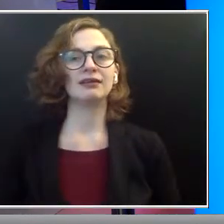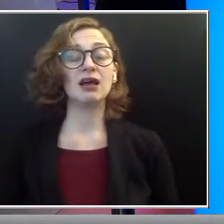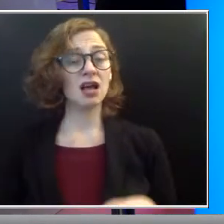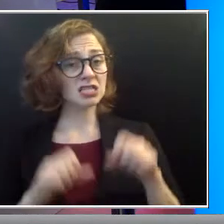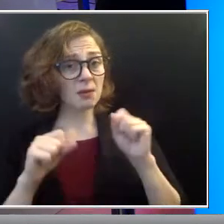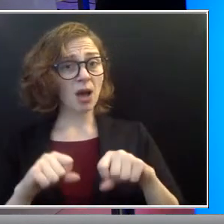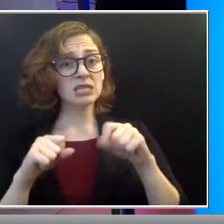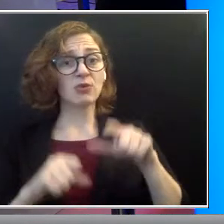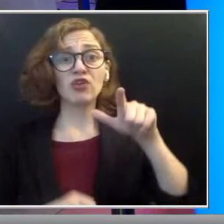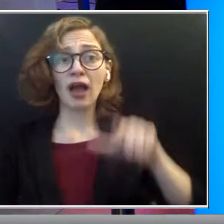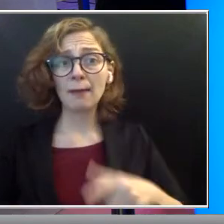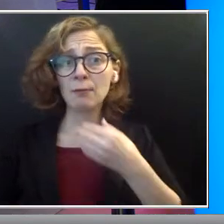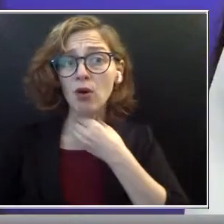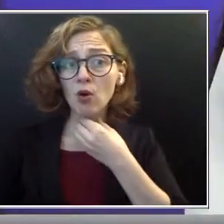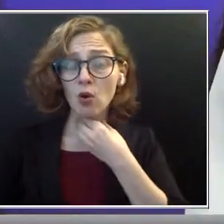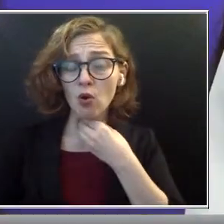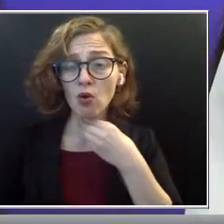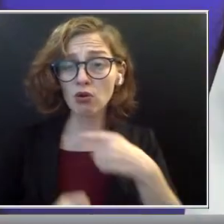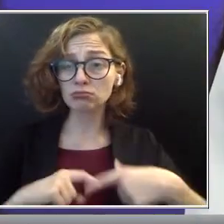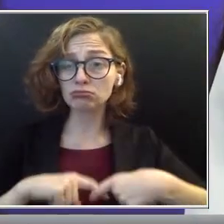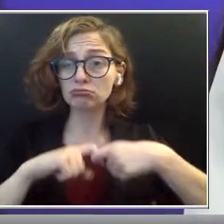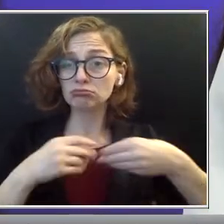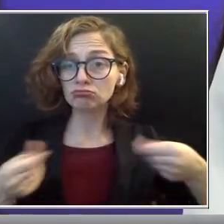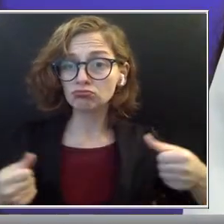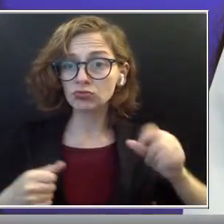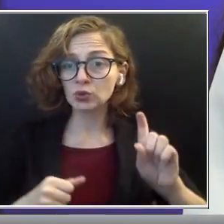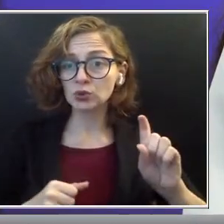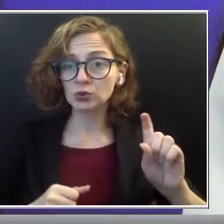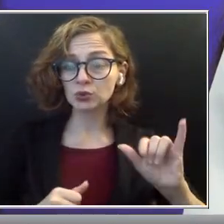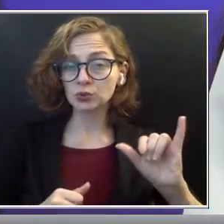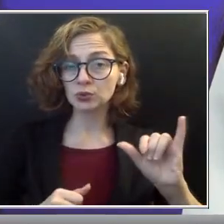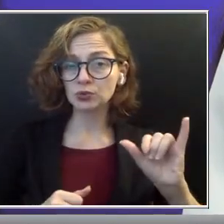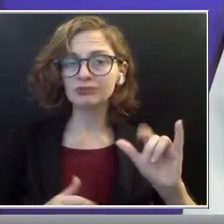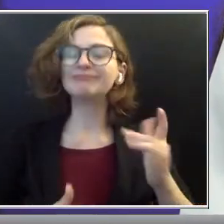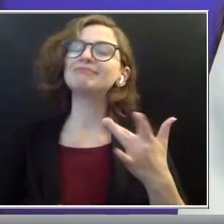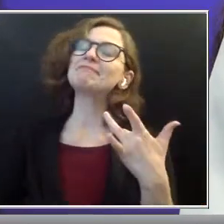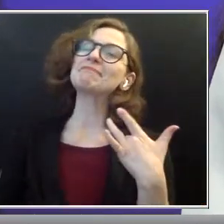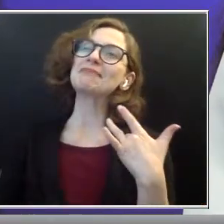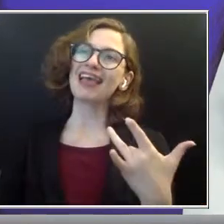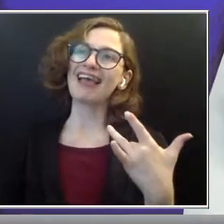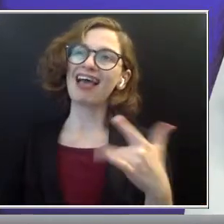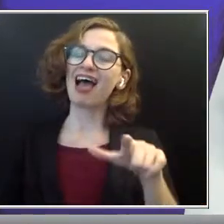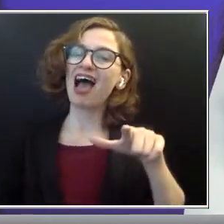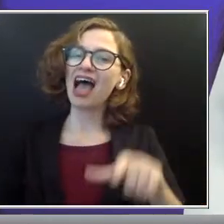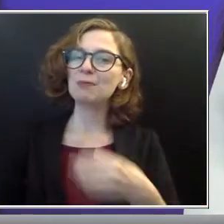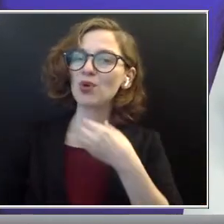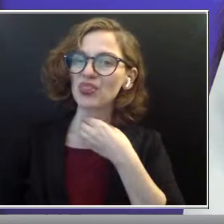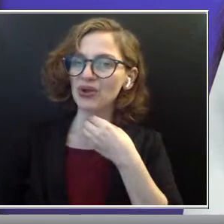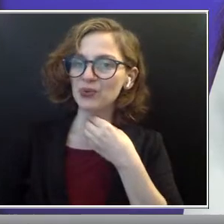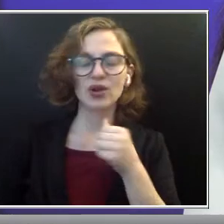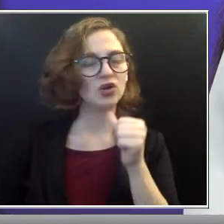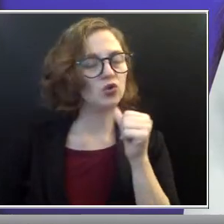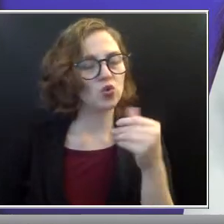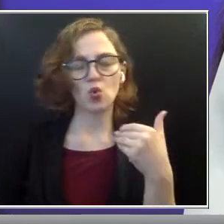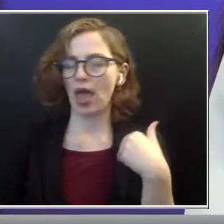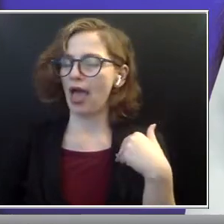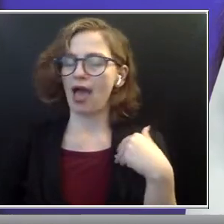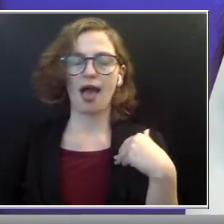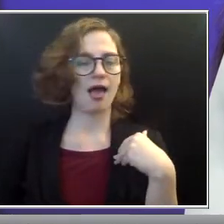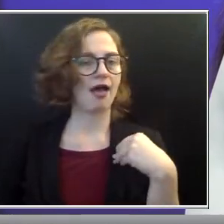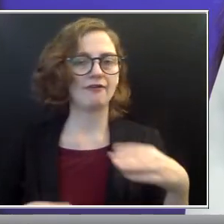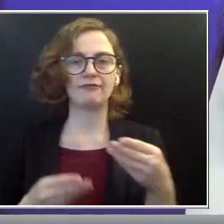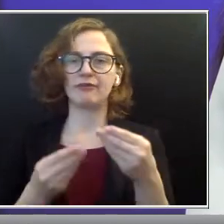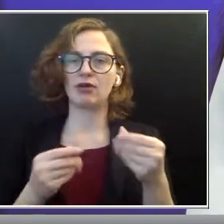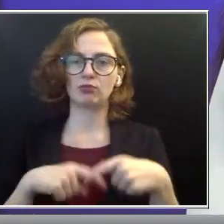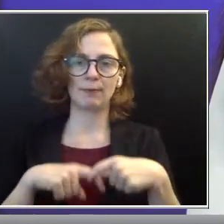well? Generally, our patients with hypothyroidism do not have a remission of that. Generally, we're